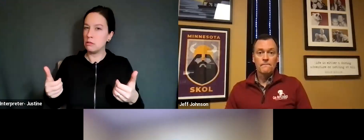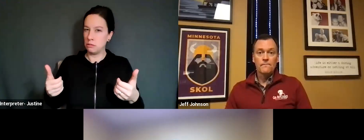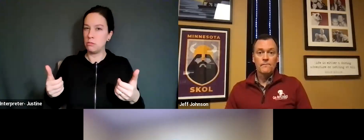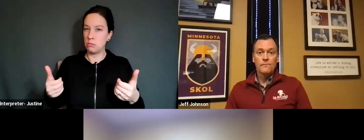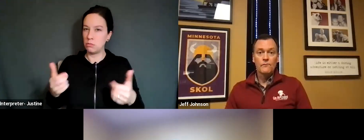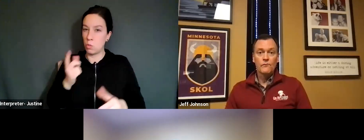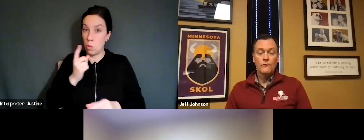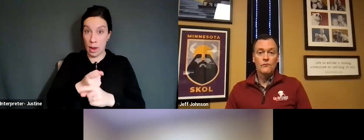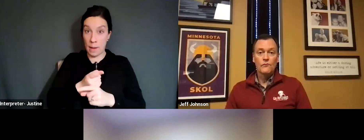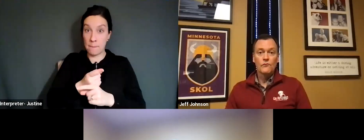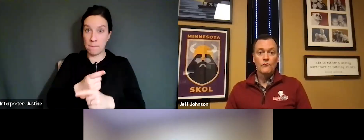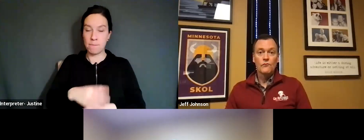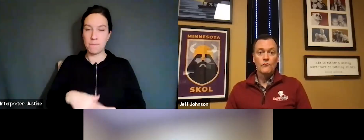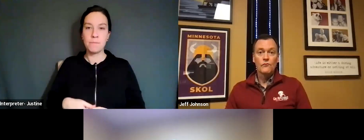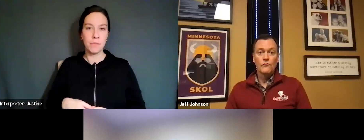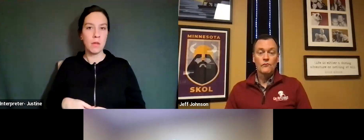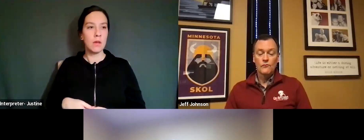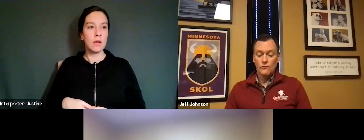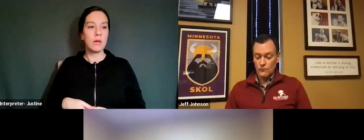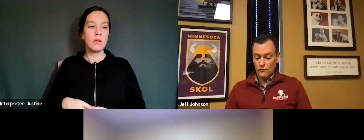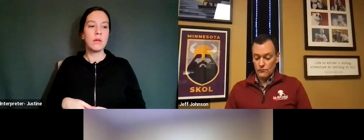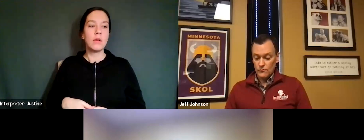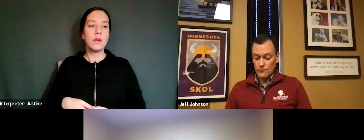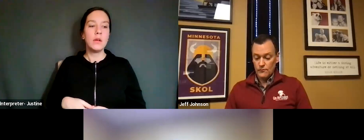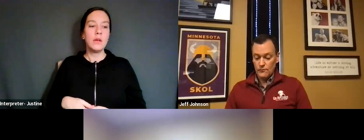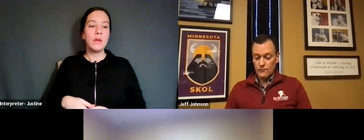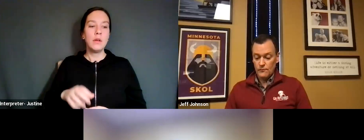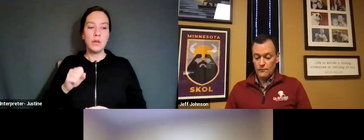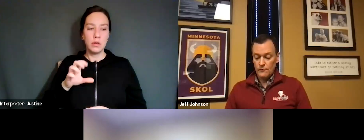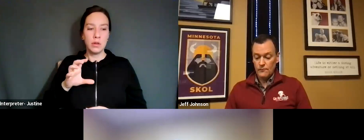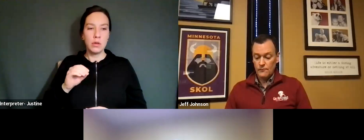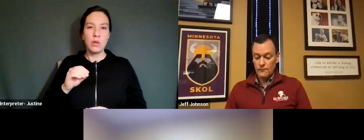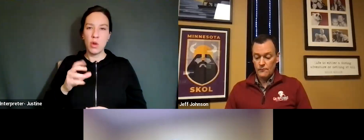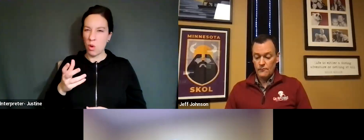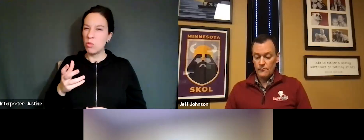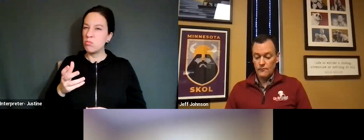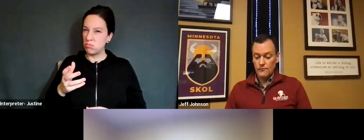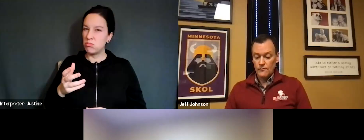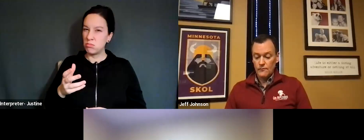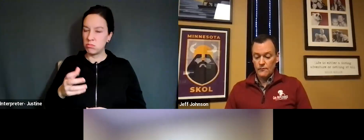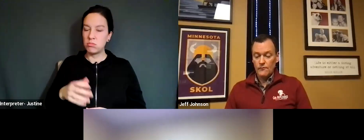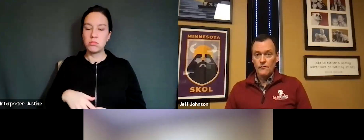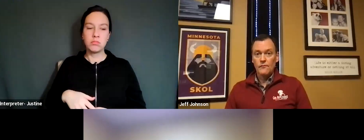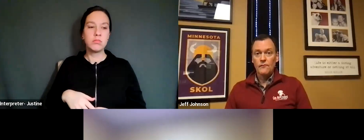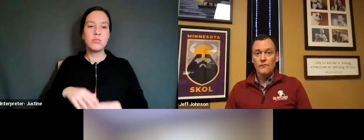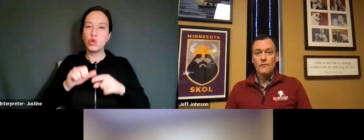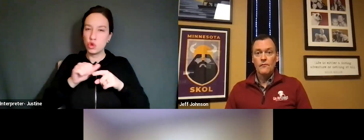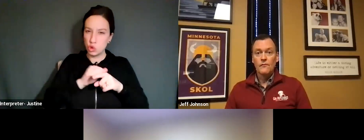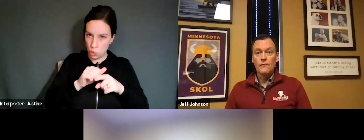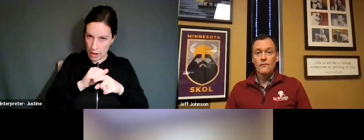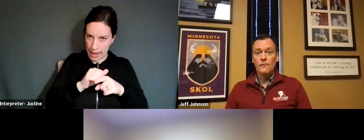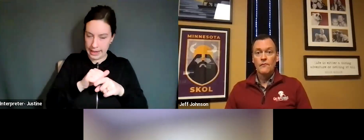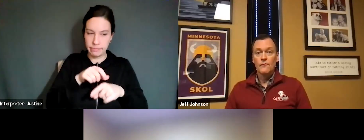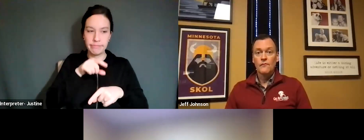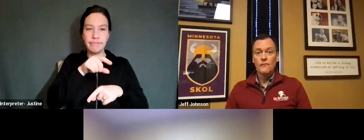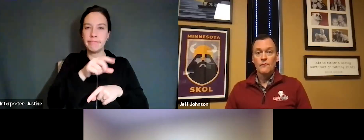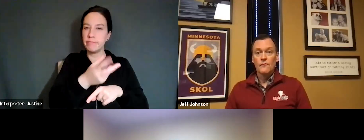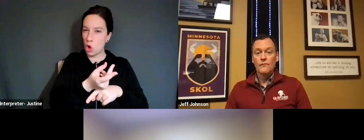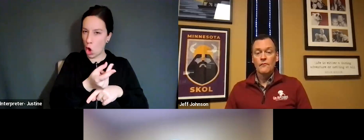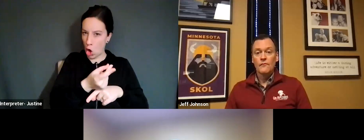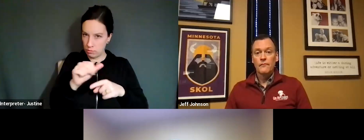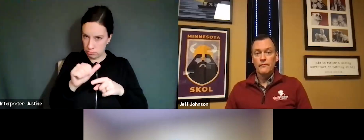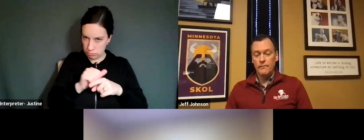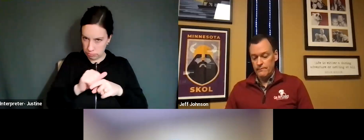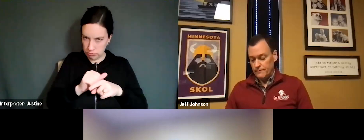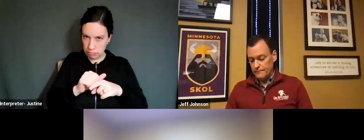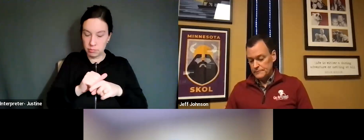So it all comes down to task training these dogs. So the other new avenue we are